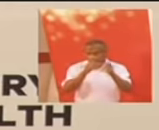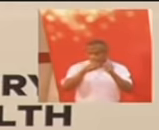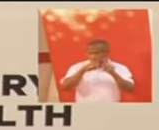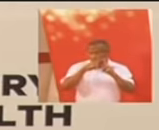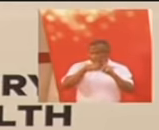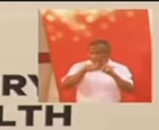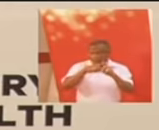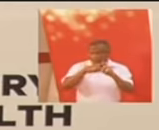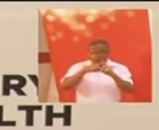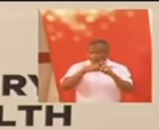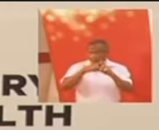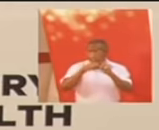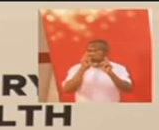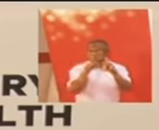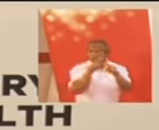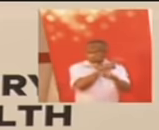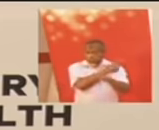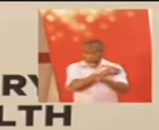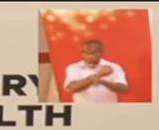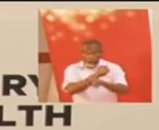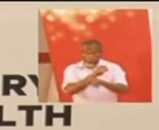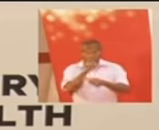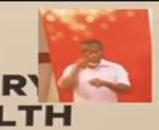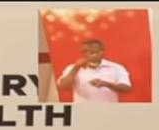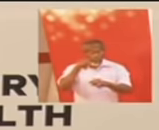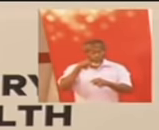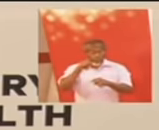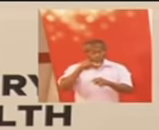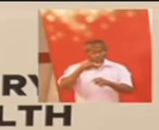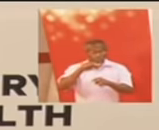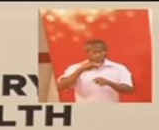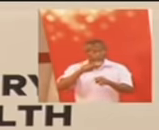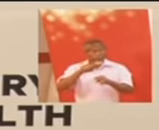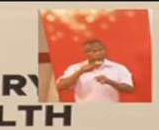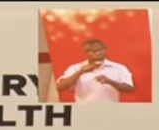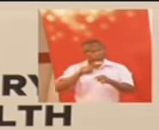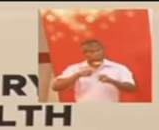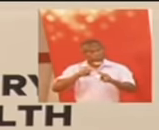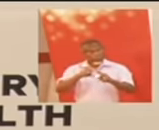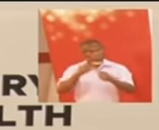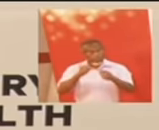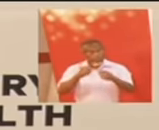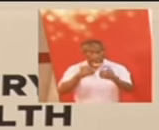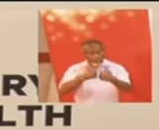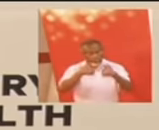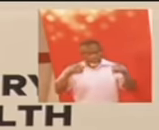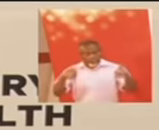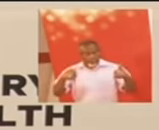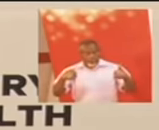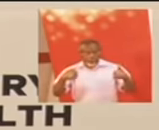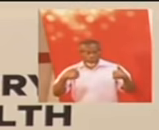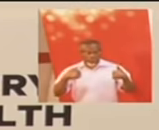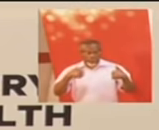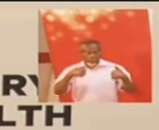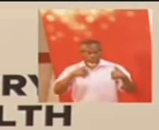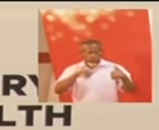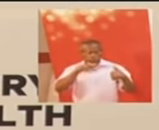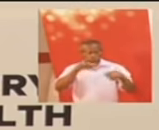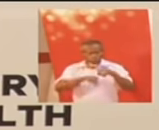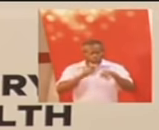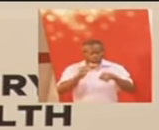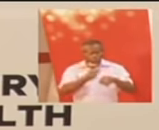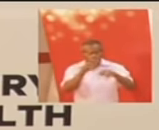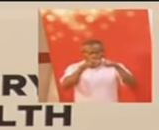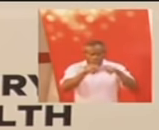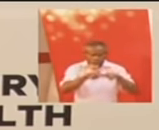would have been institutionalized in some way or form or fashion, thereby creating an excess burden on the parallel system. So we expanded the